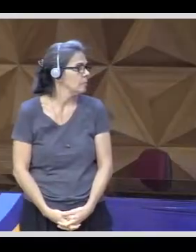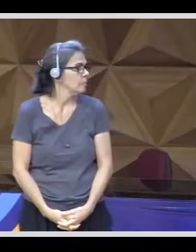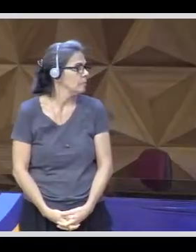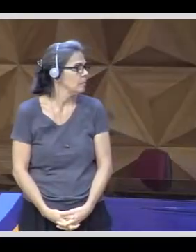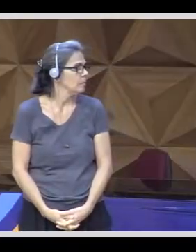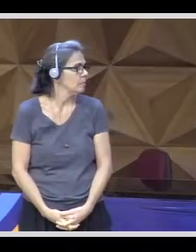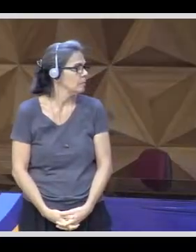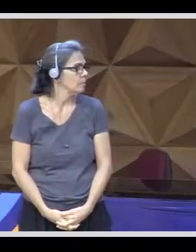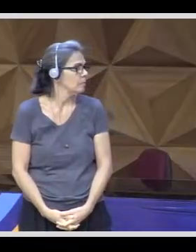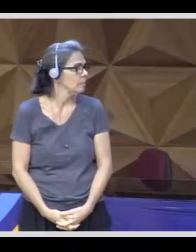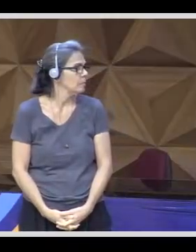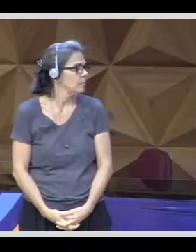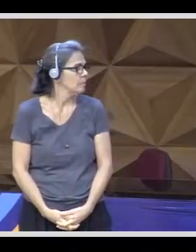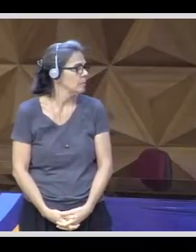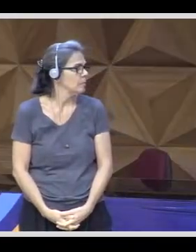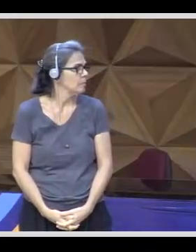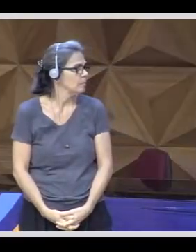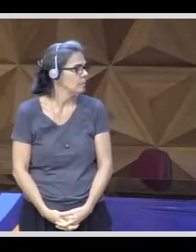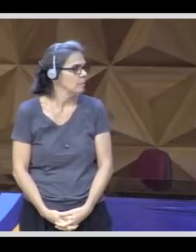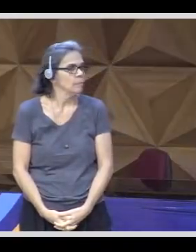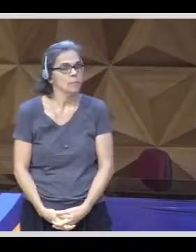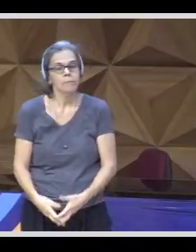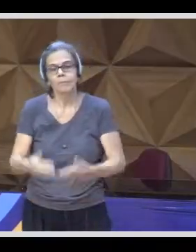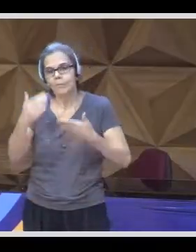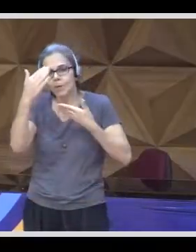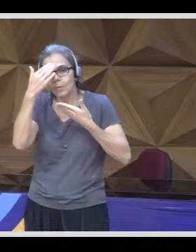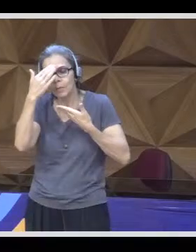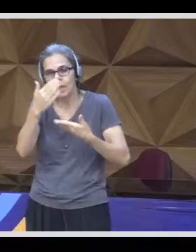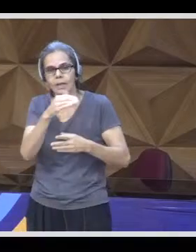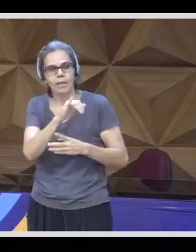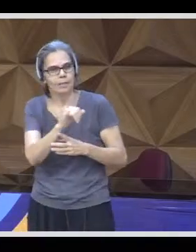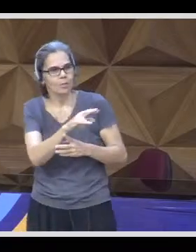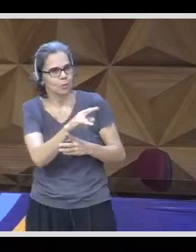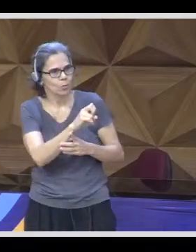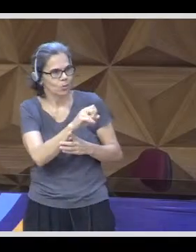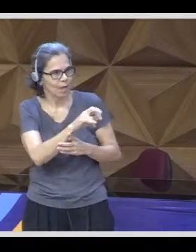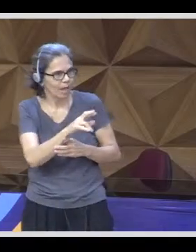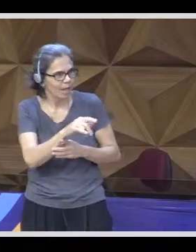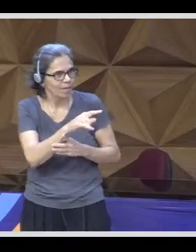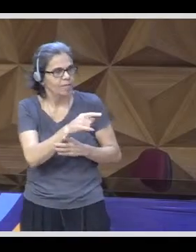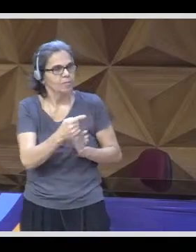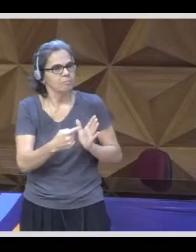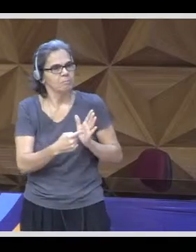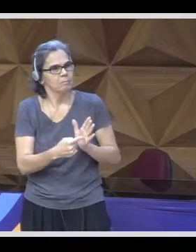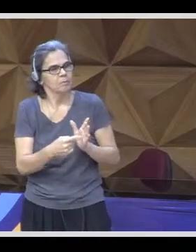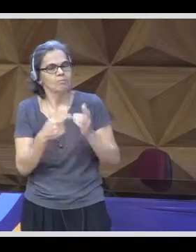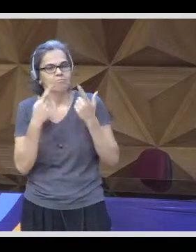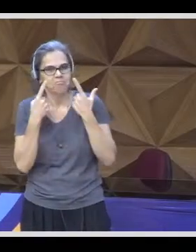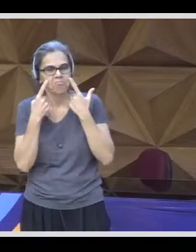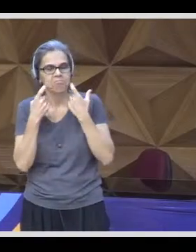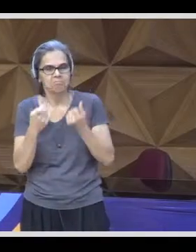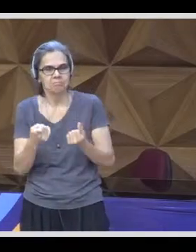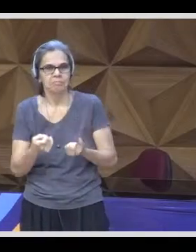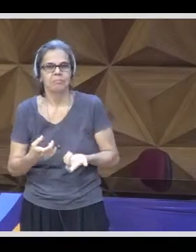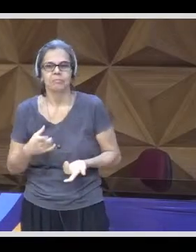So thank you, Jussara. Very, very interesting talk. We have time for questions.